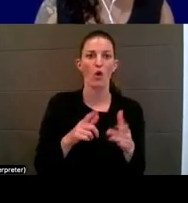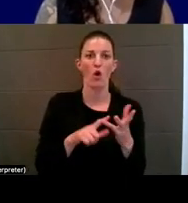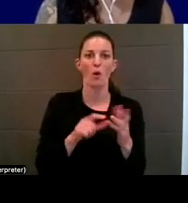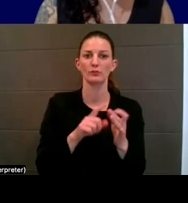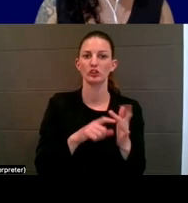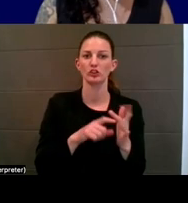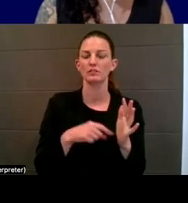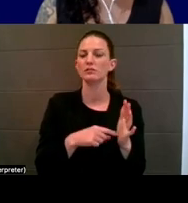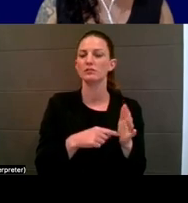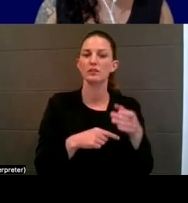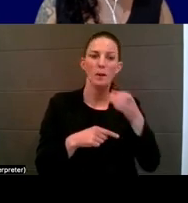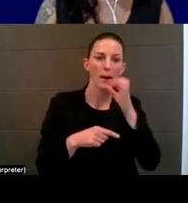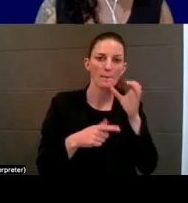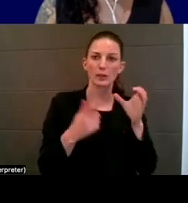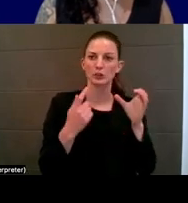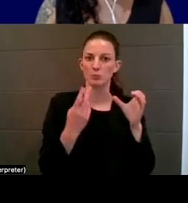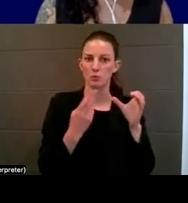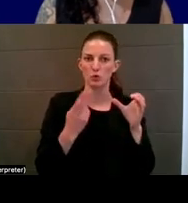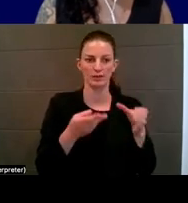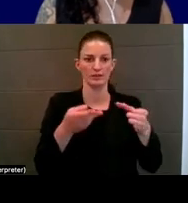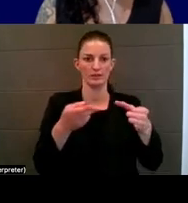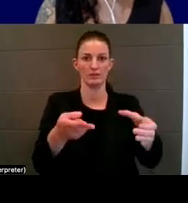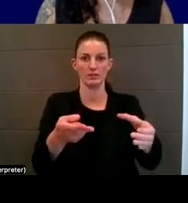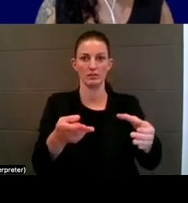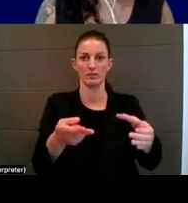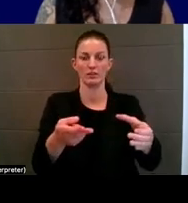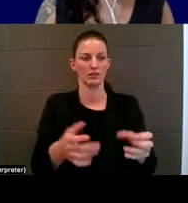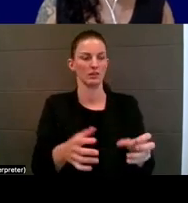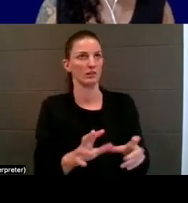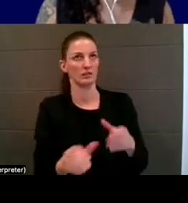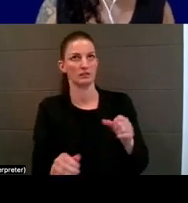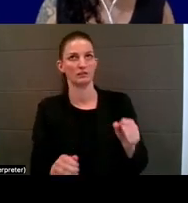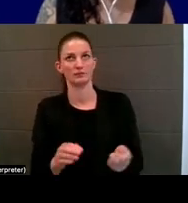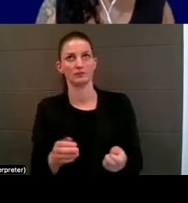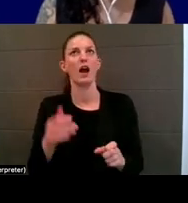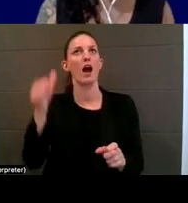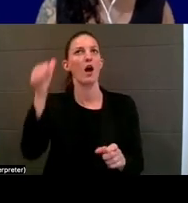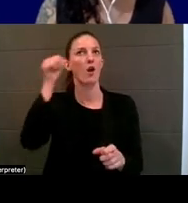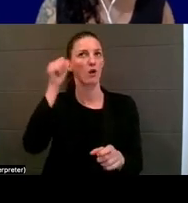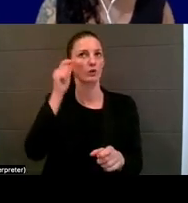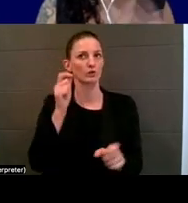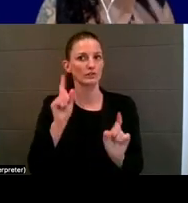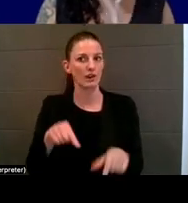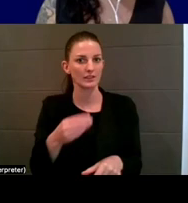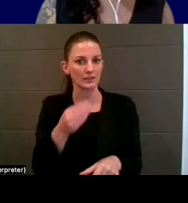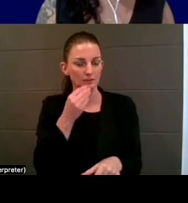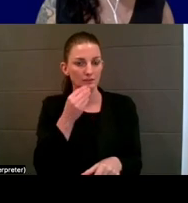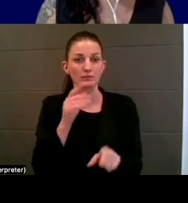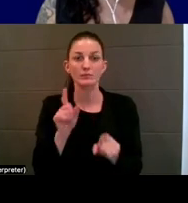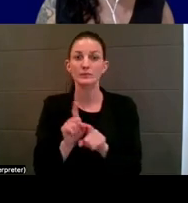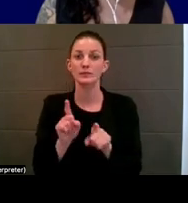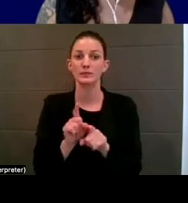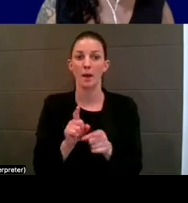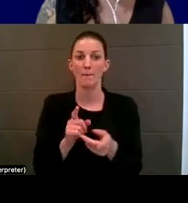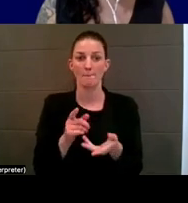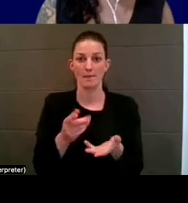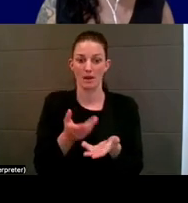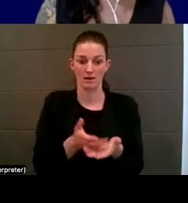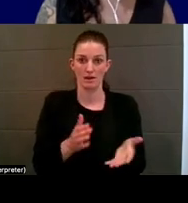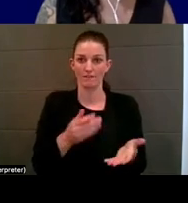her hands so she knows a mealtime is about to start. We also let her smell the food. So we use smell as a cue that food is